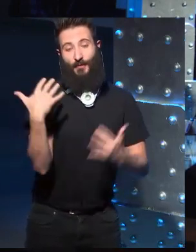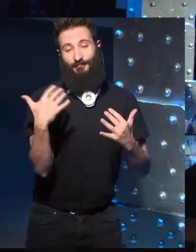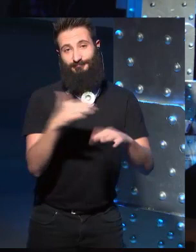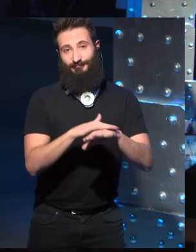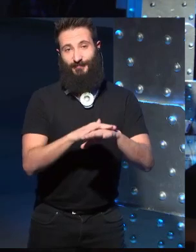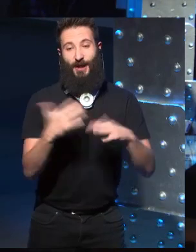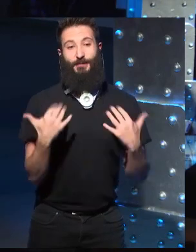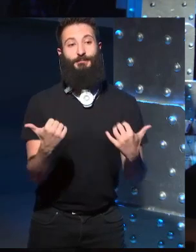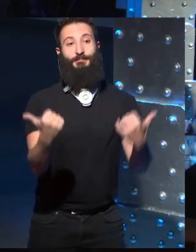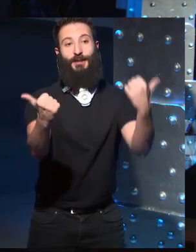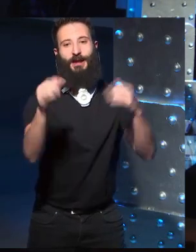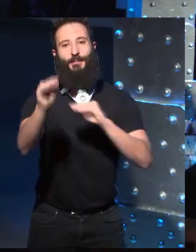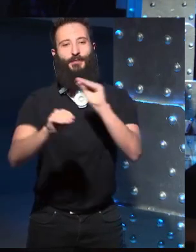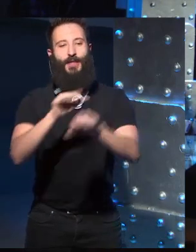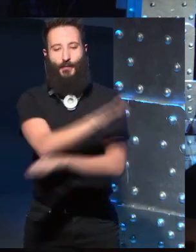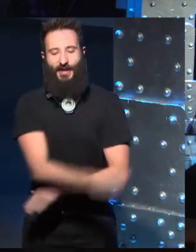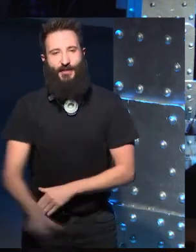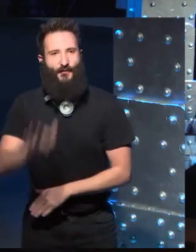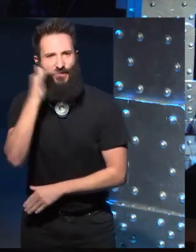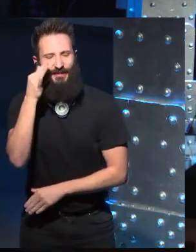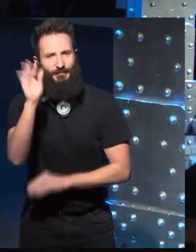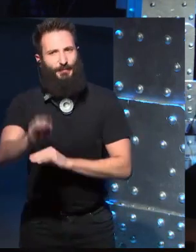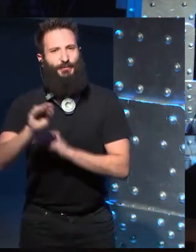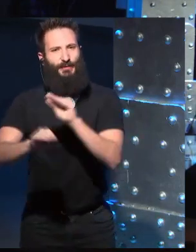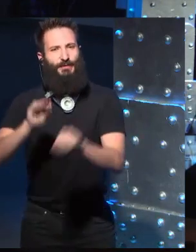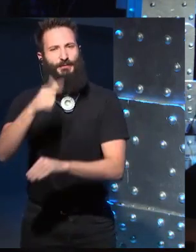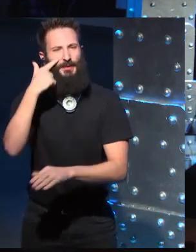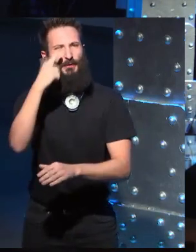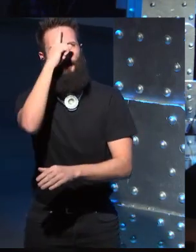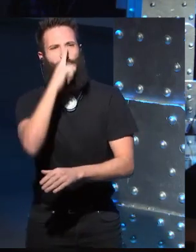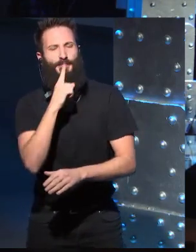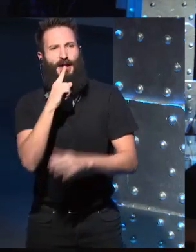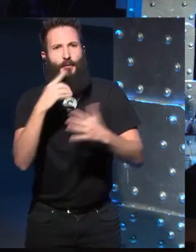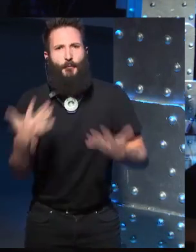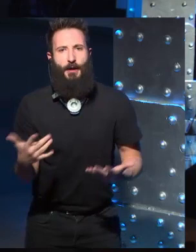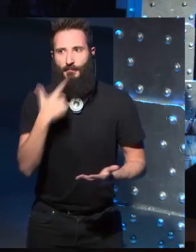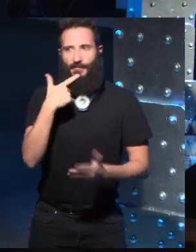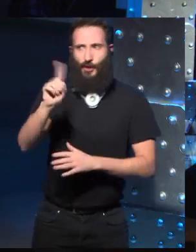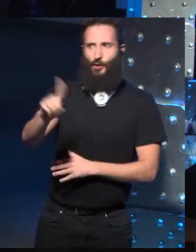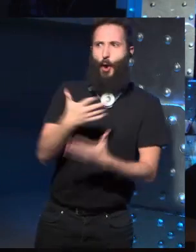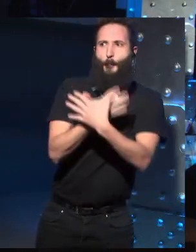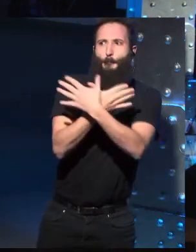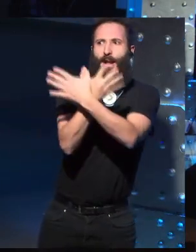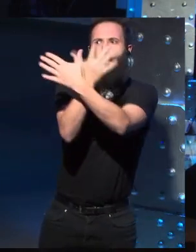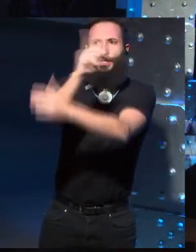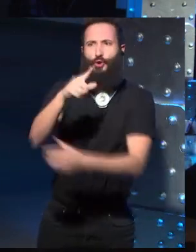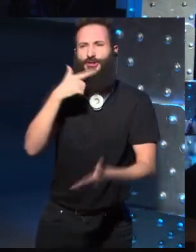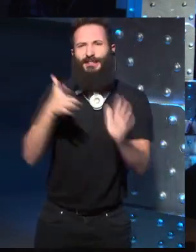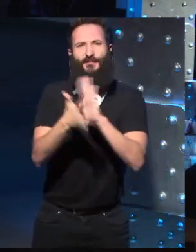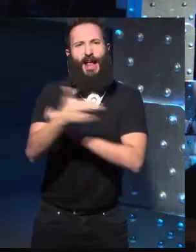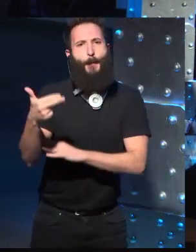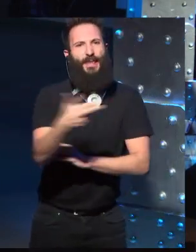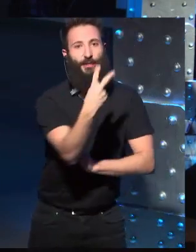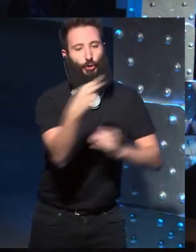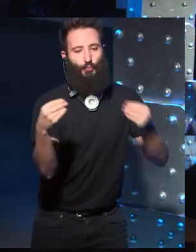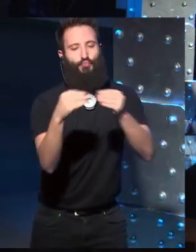they thought this was, and they said, no, not a butterfly. It's two fish that kiss each other.